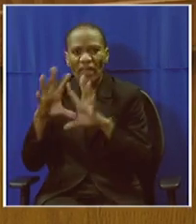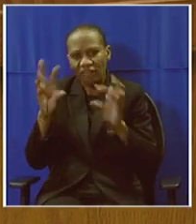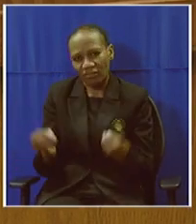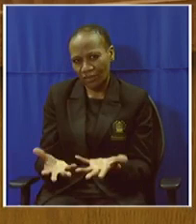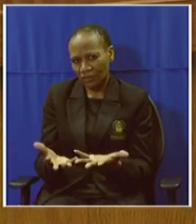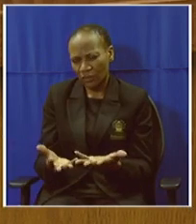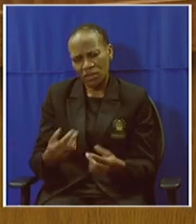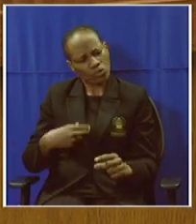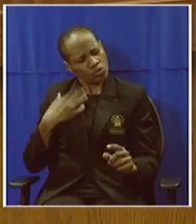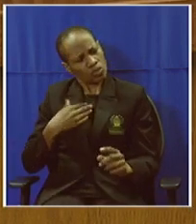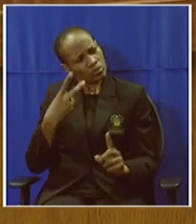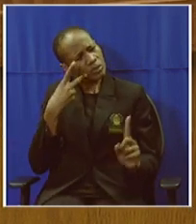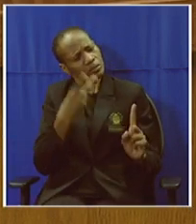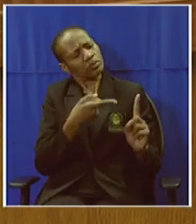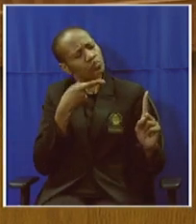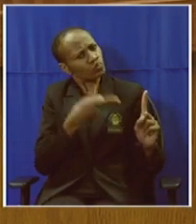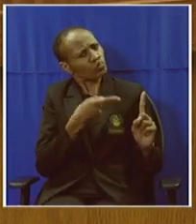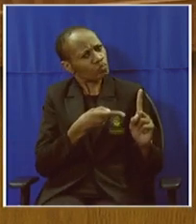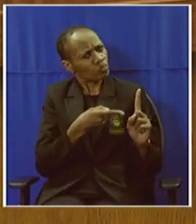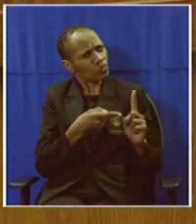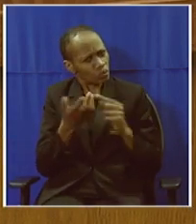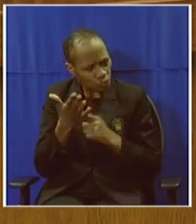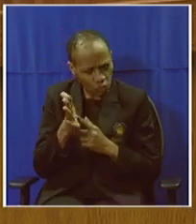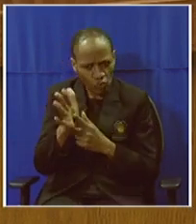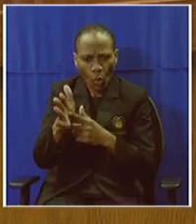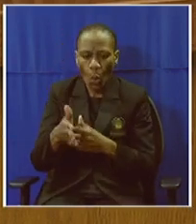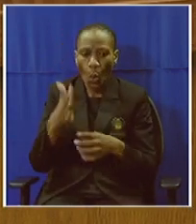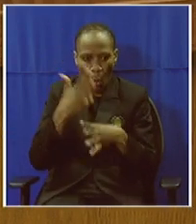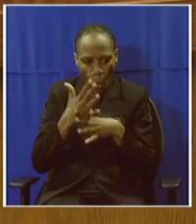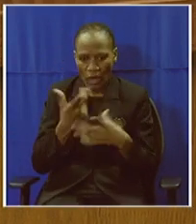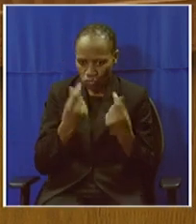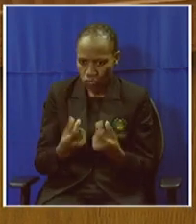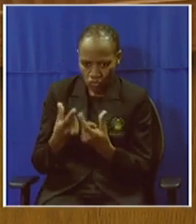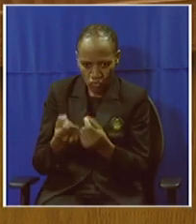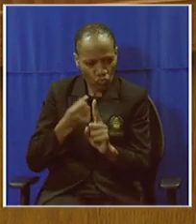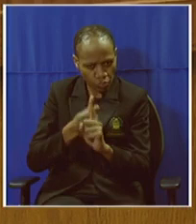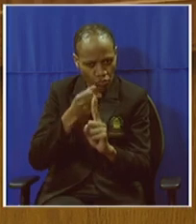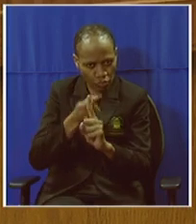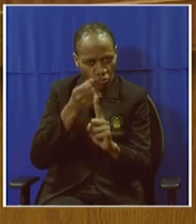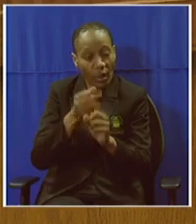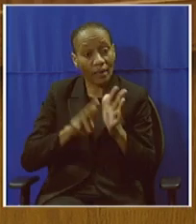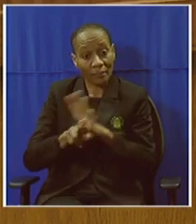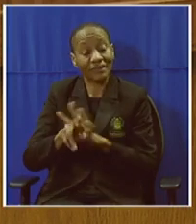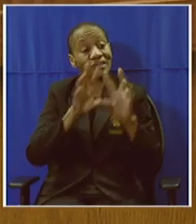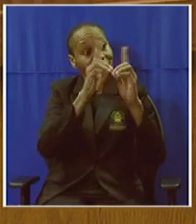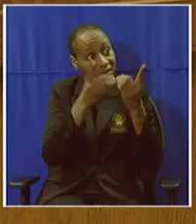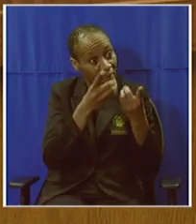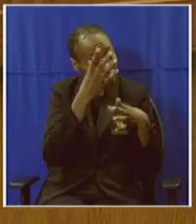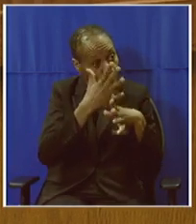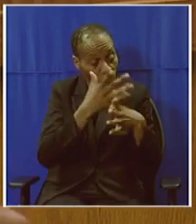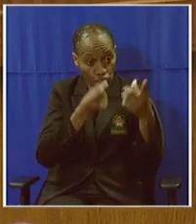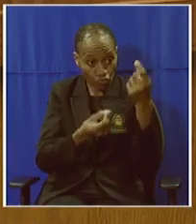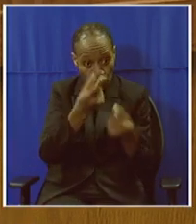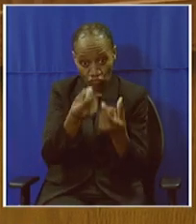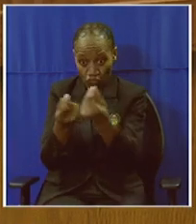that she was an engineer and relevant to the department she was appointed